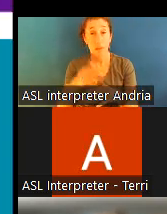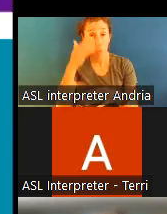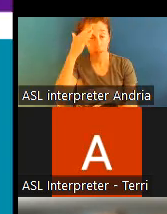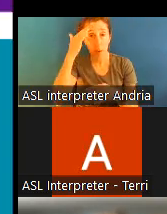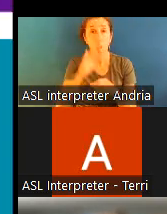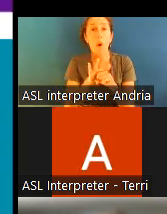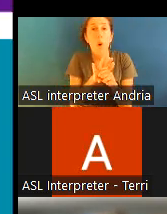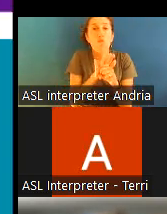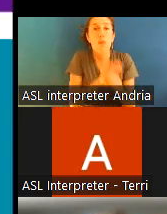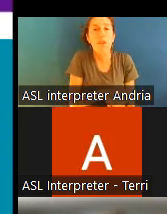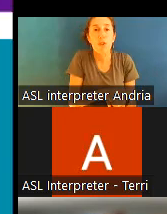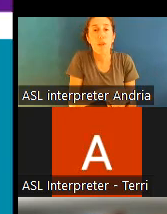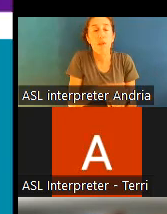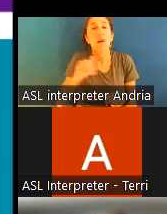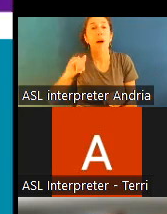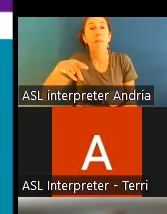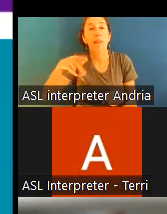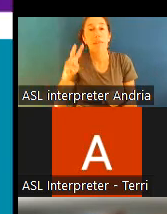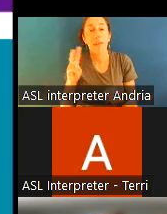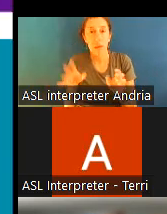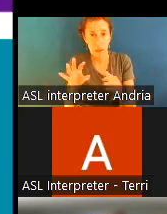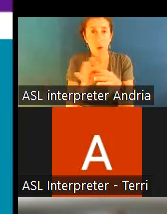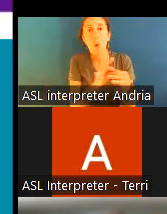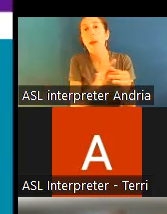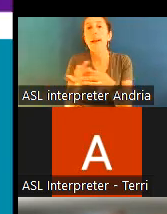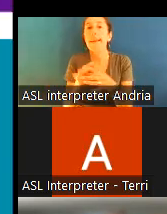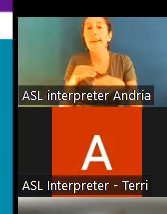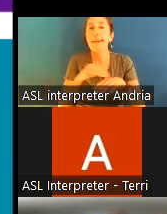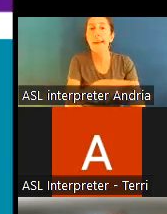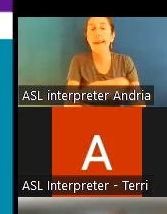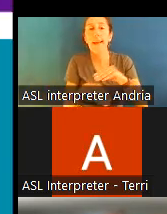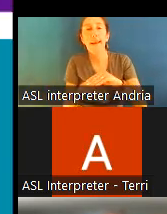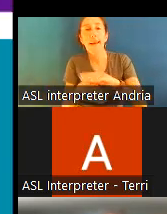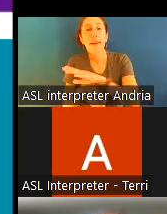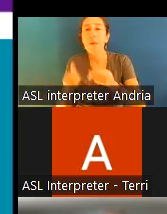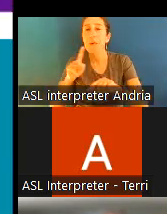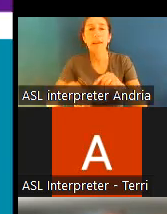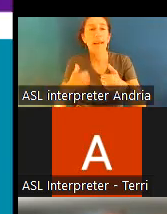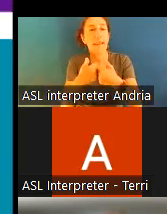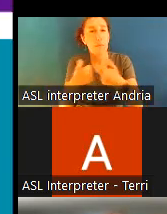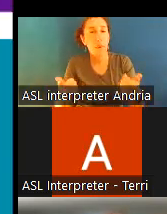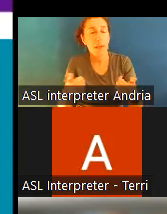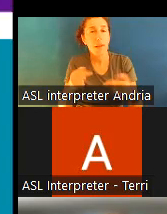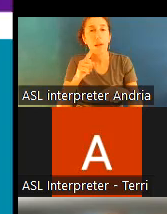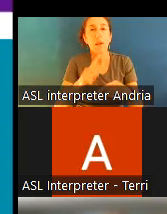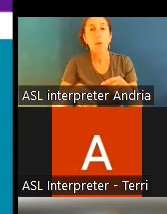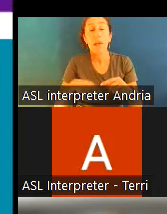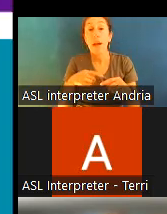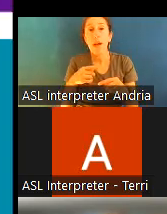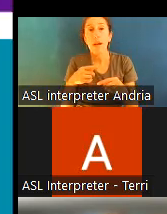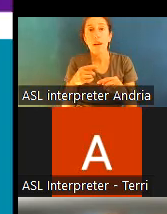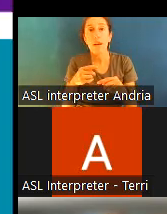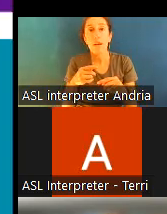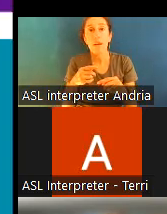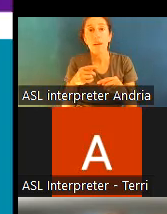partner violence. And oppression's root is definitely in racial oppression. And when we